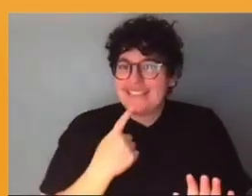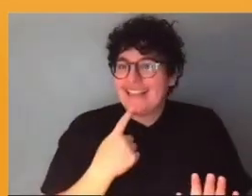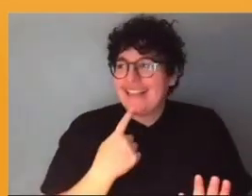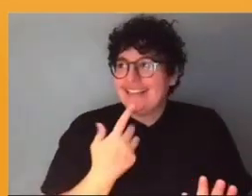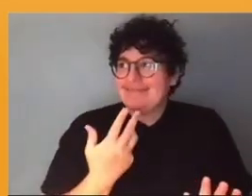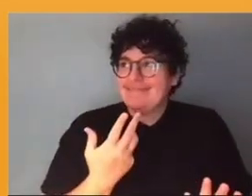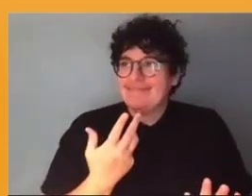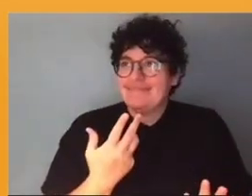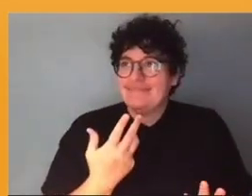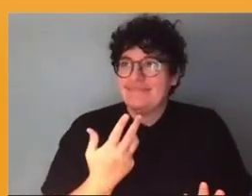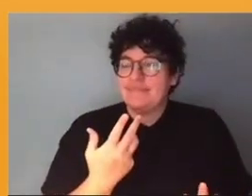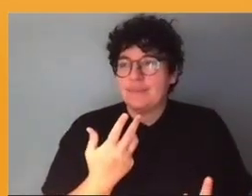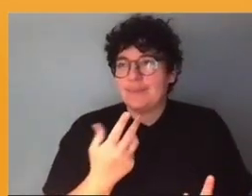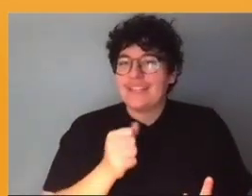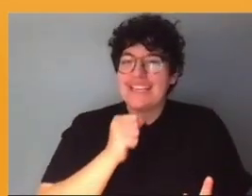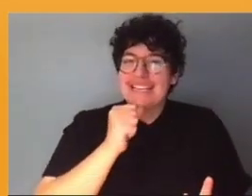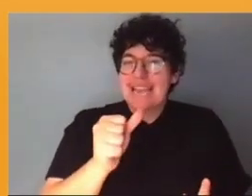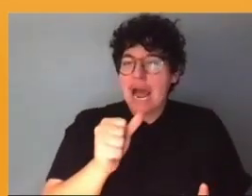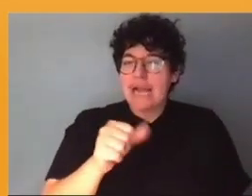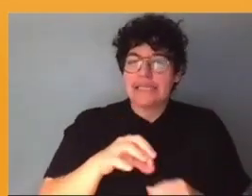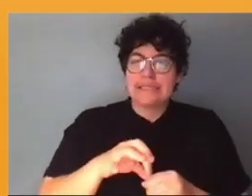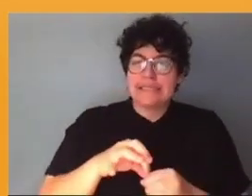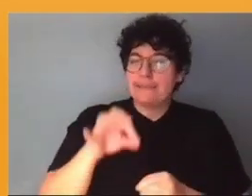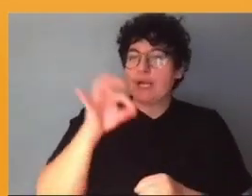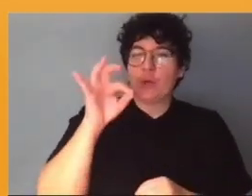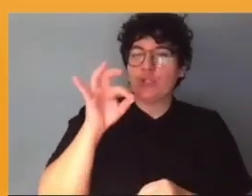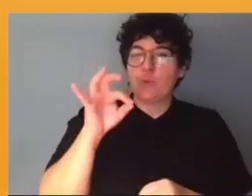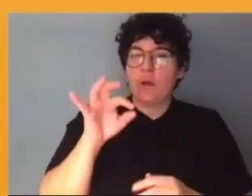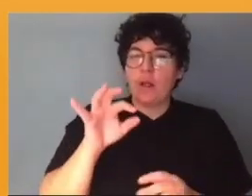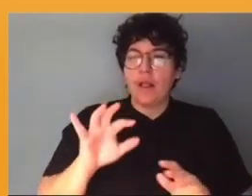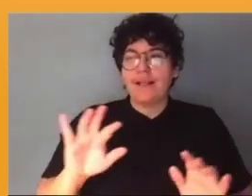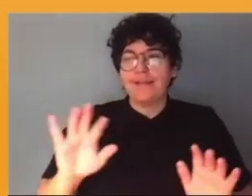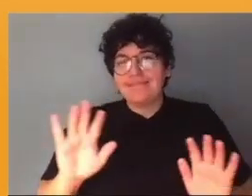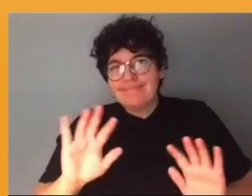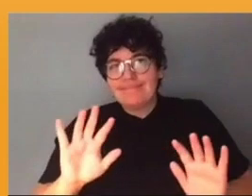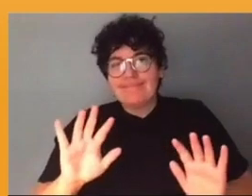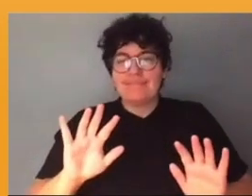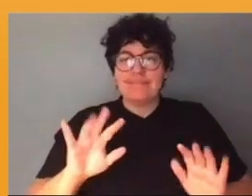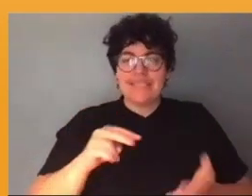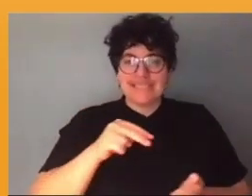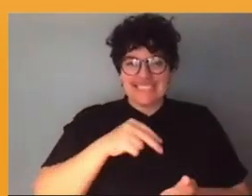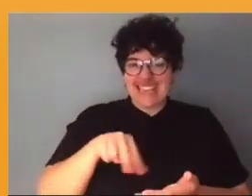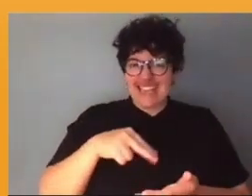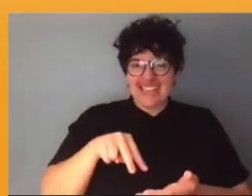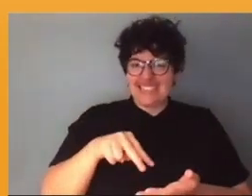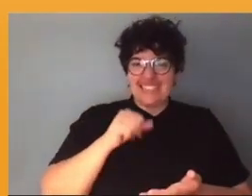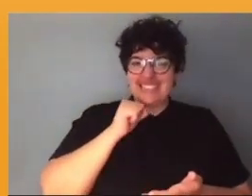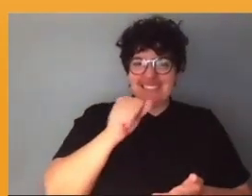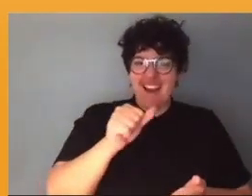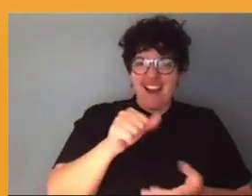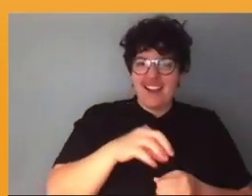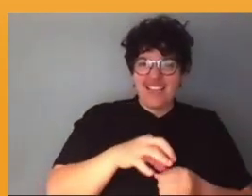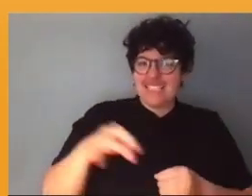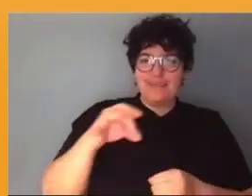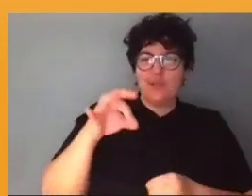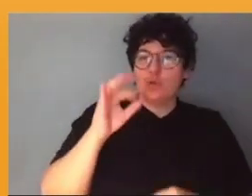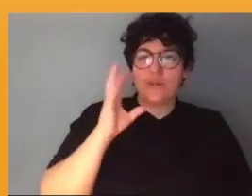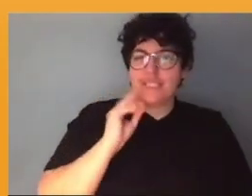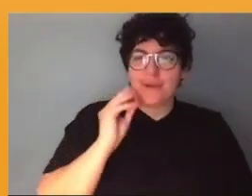extremely spiritual about this. For me, dance has not become that spiritual experience